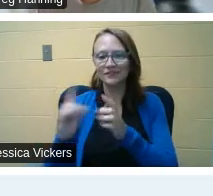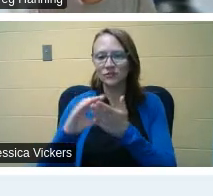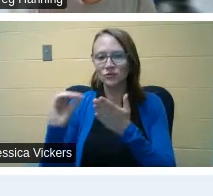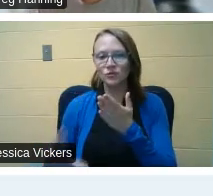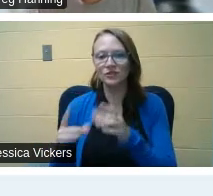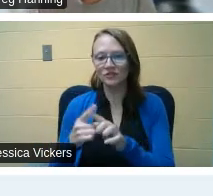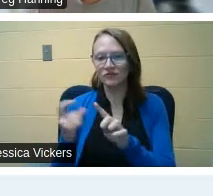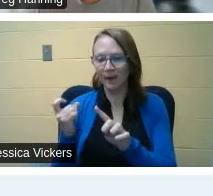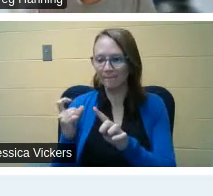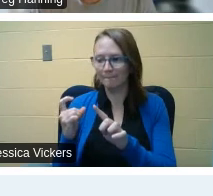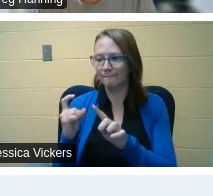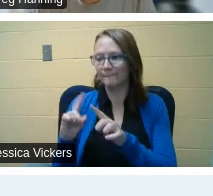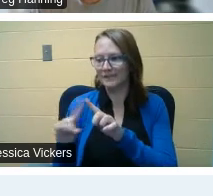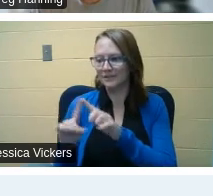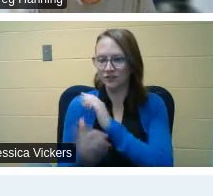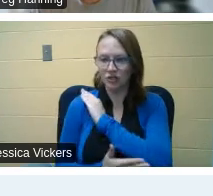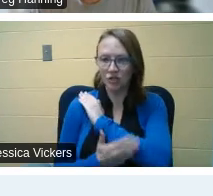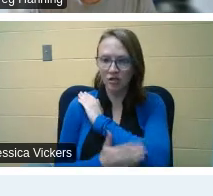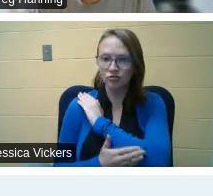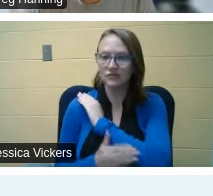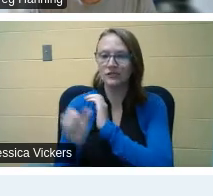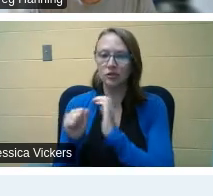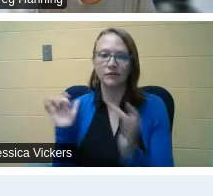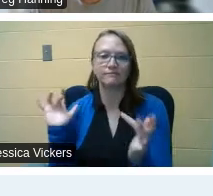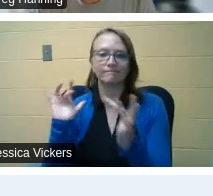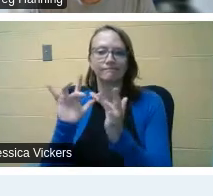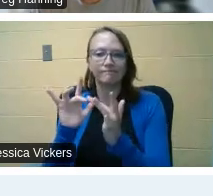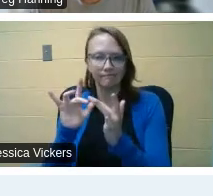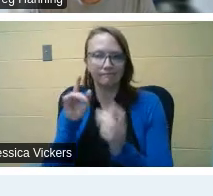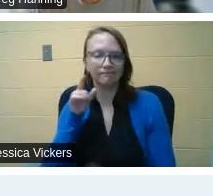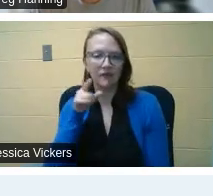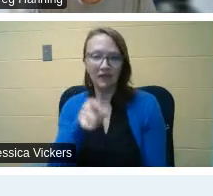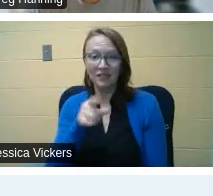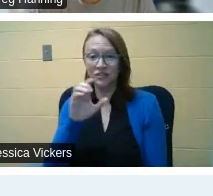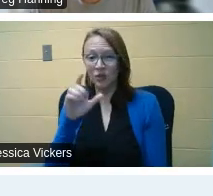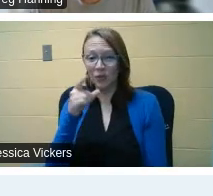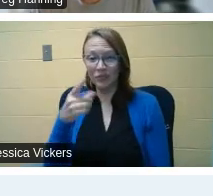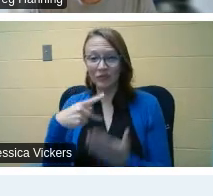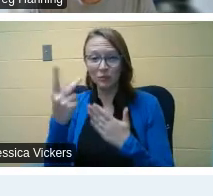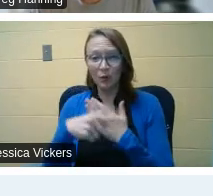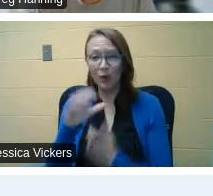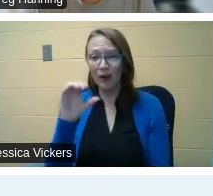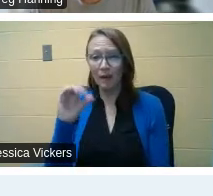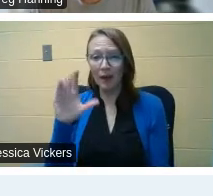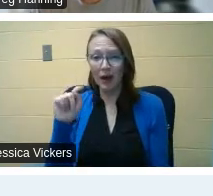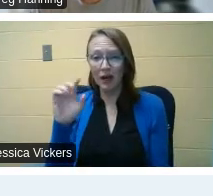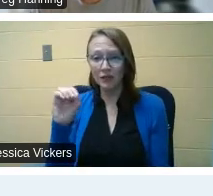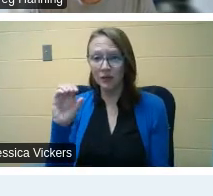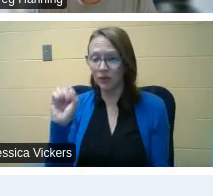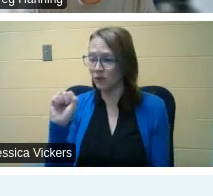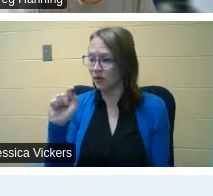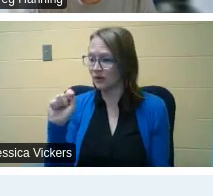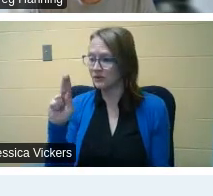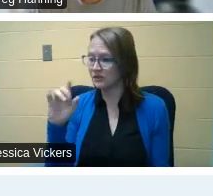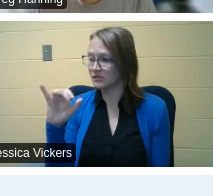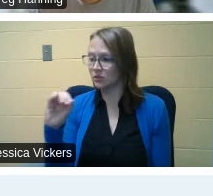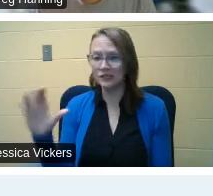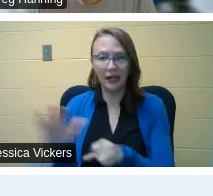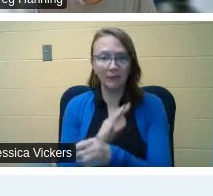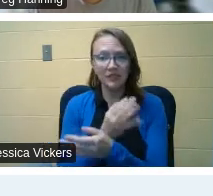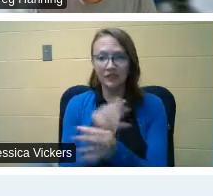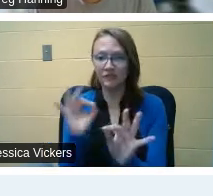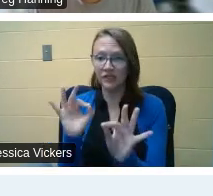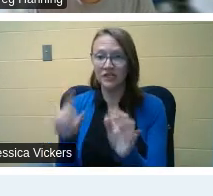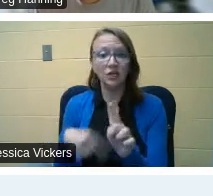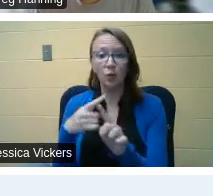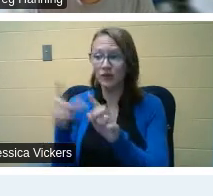to internet connectivity. So OctoStudio is totally free and you don't need accounts. And once you download it, you don't need any